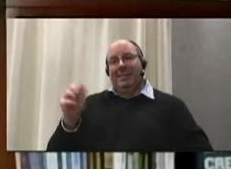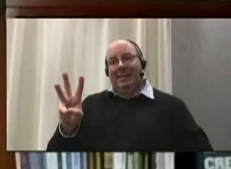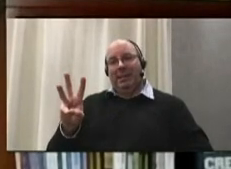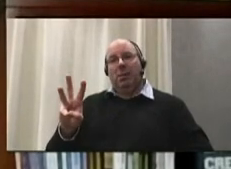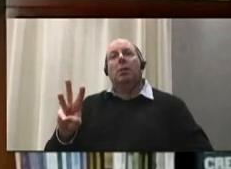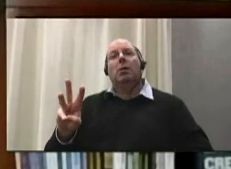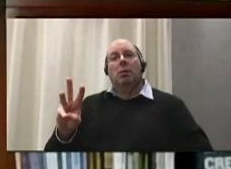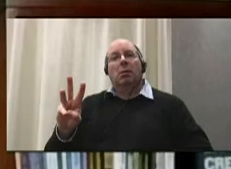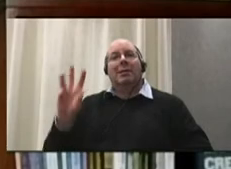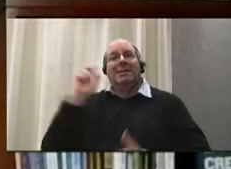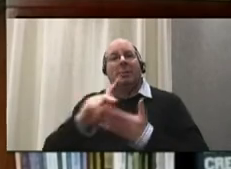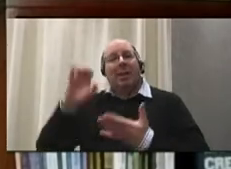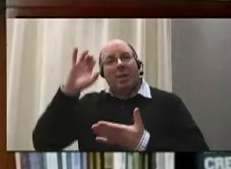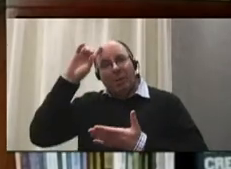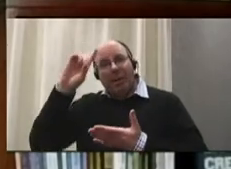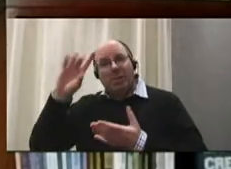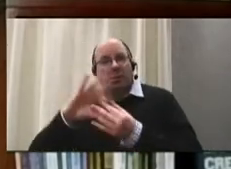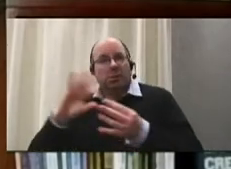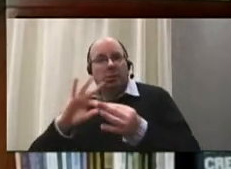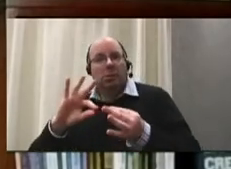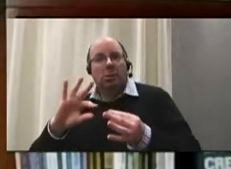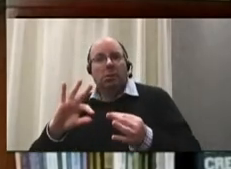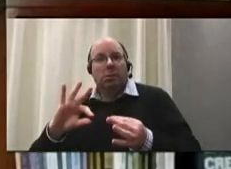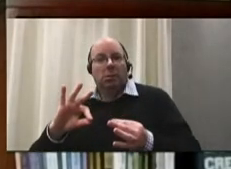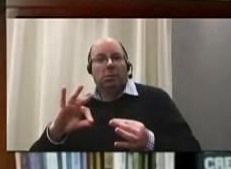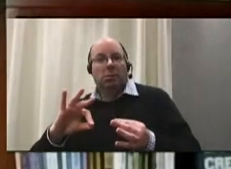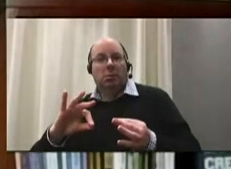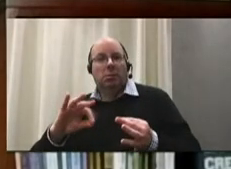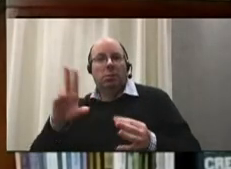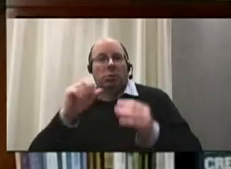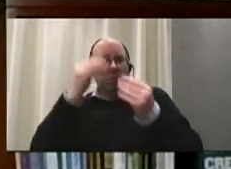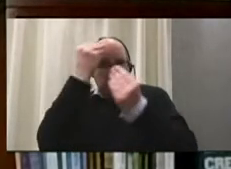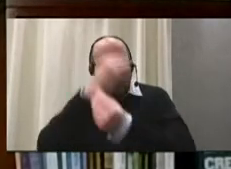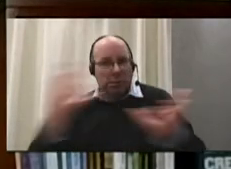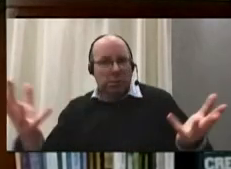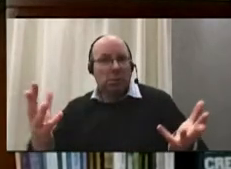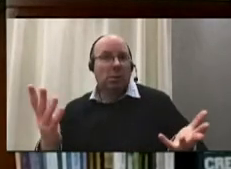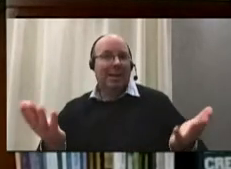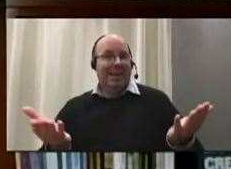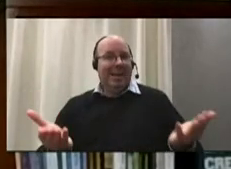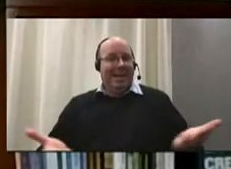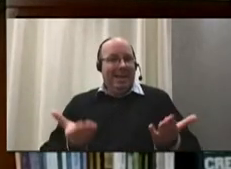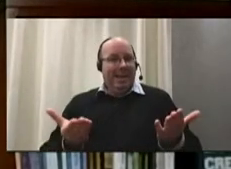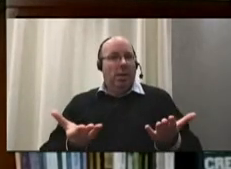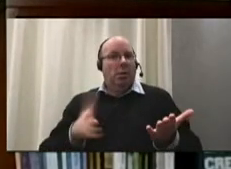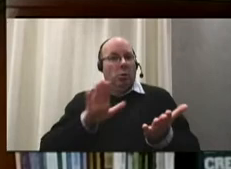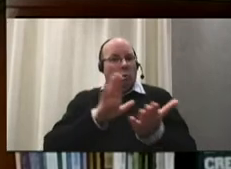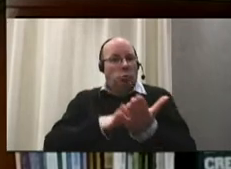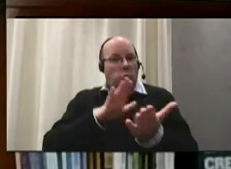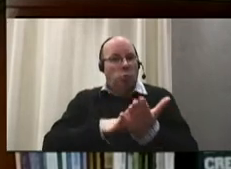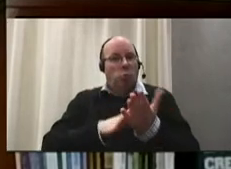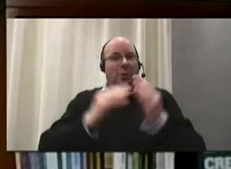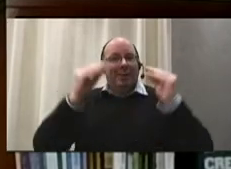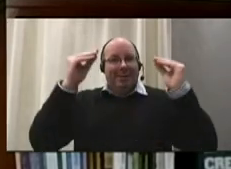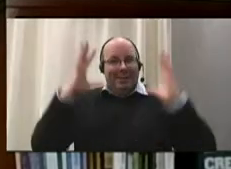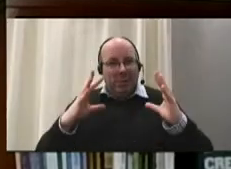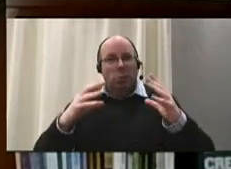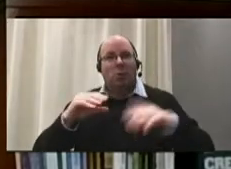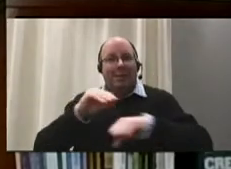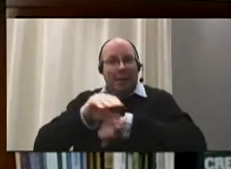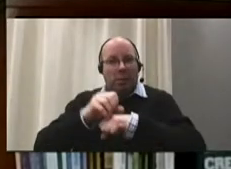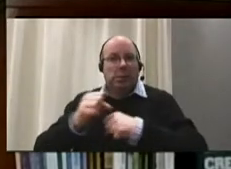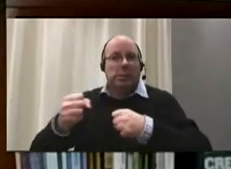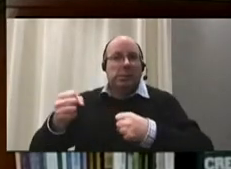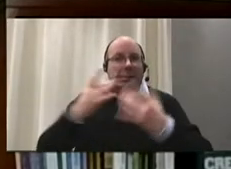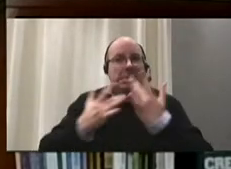the dire, very real shortage of teachers and counselors in education that's really impacting us. And we've seen that decline here